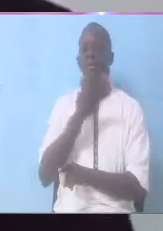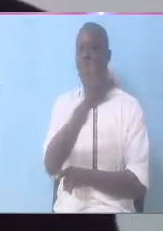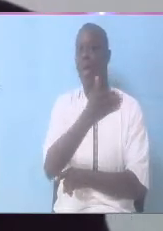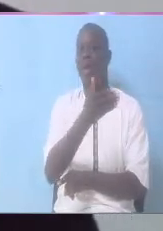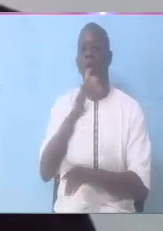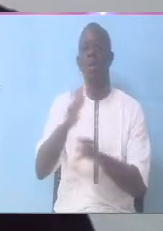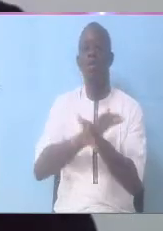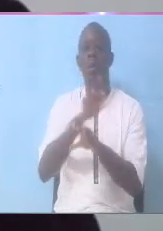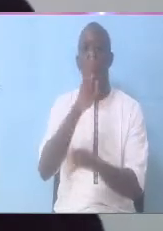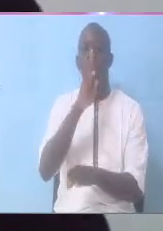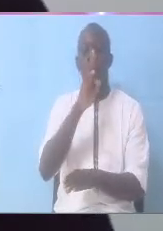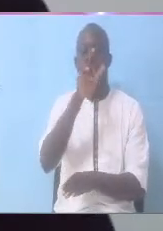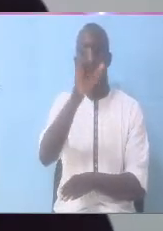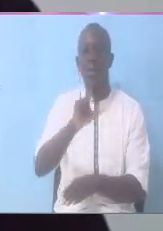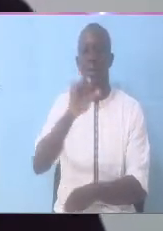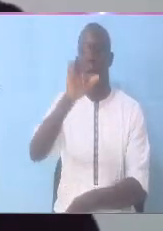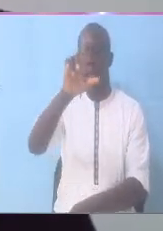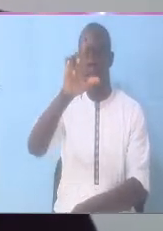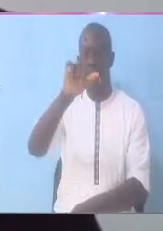never there.